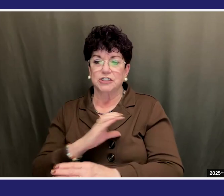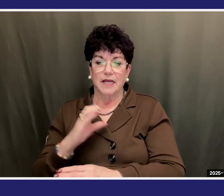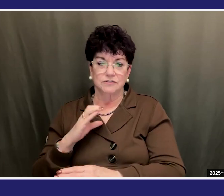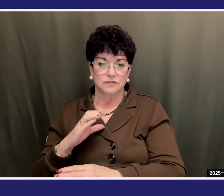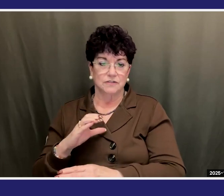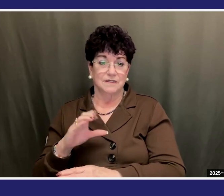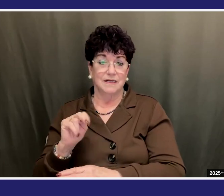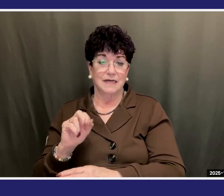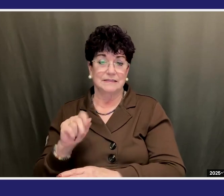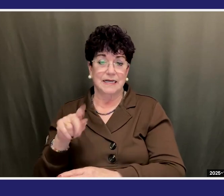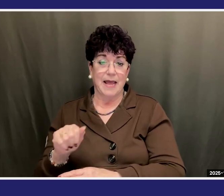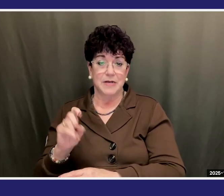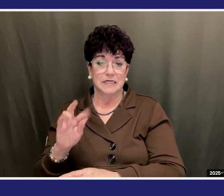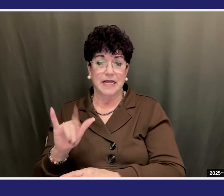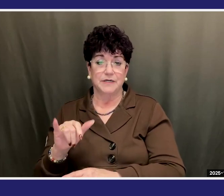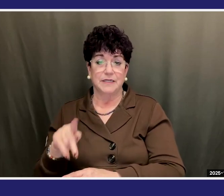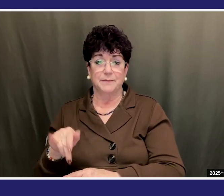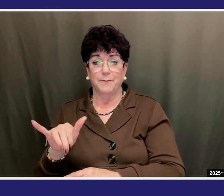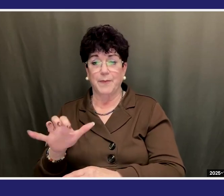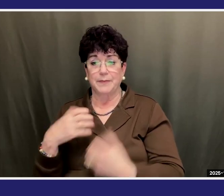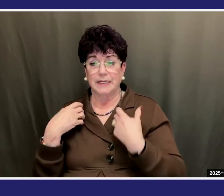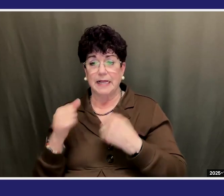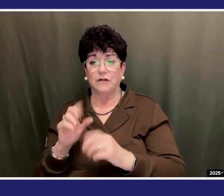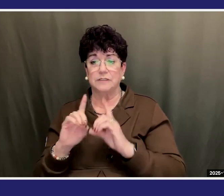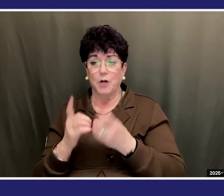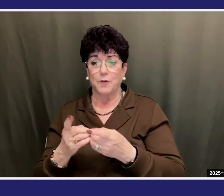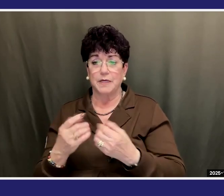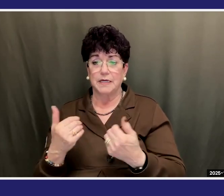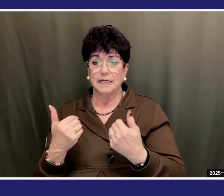of Napa Public Health Department has included suicide